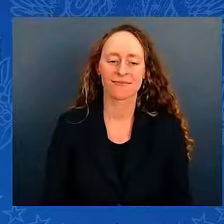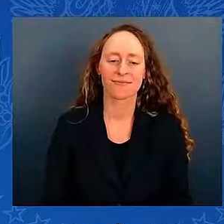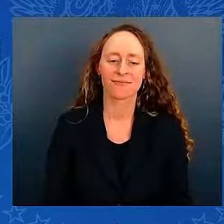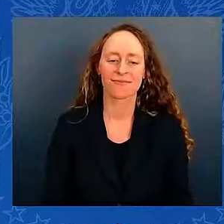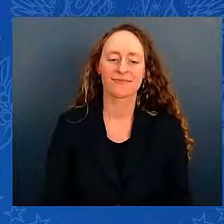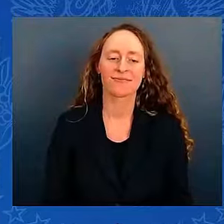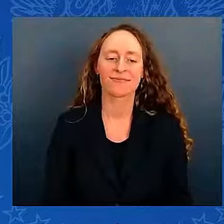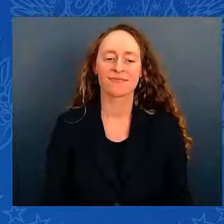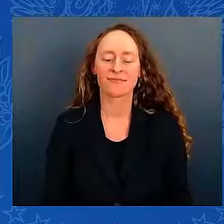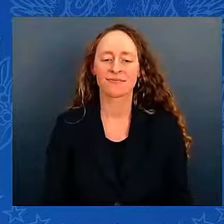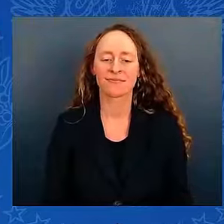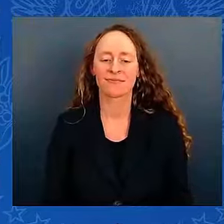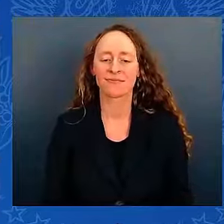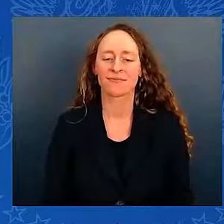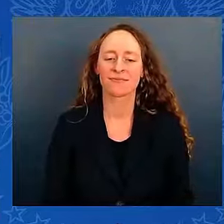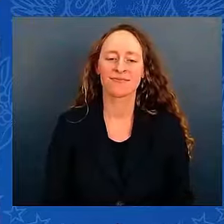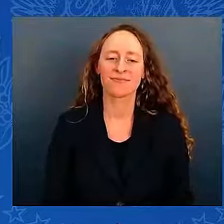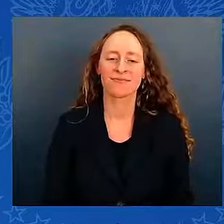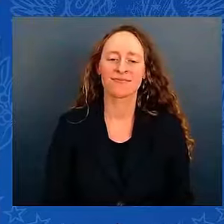Hello, hello, hello.